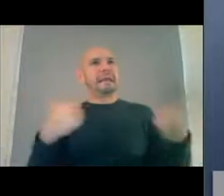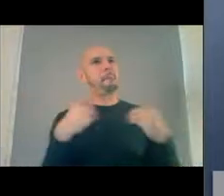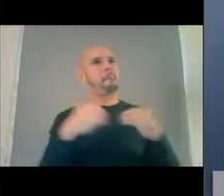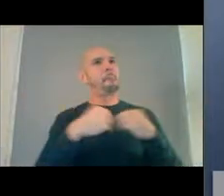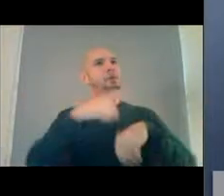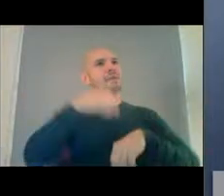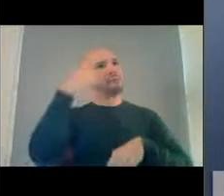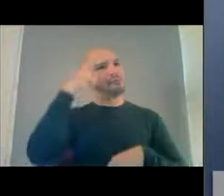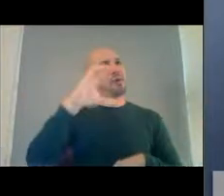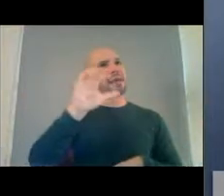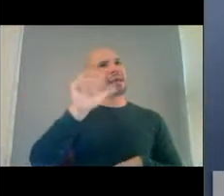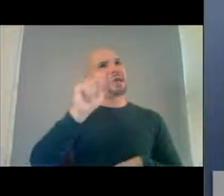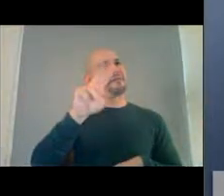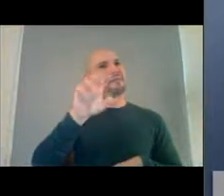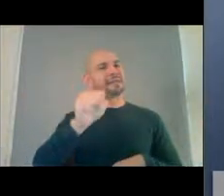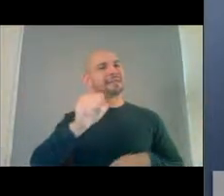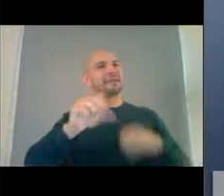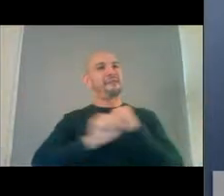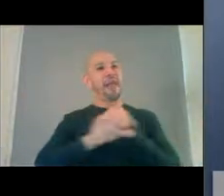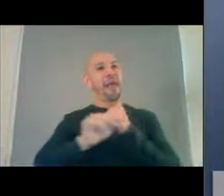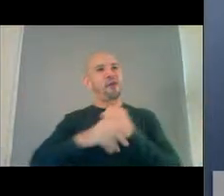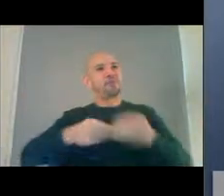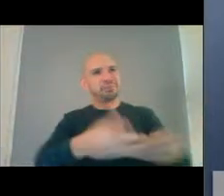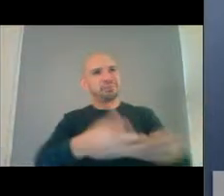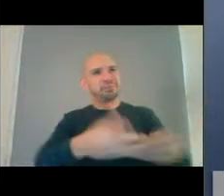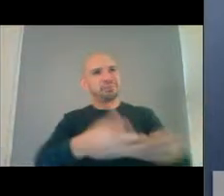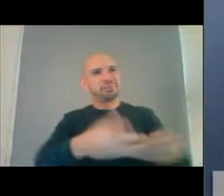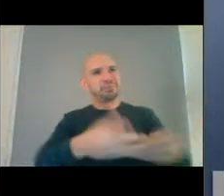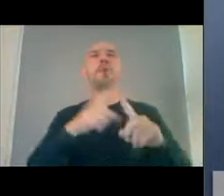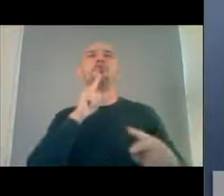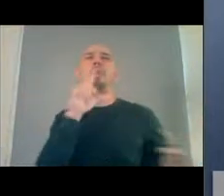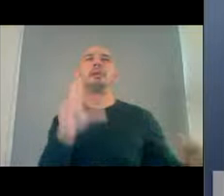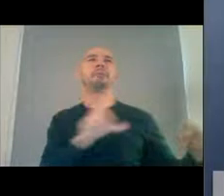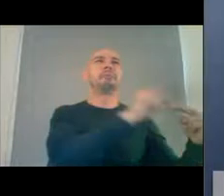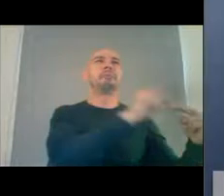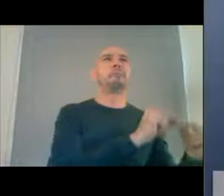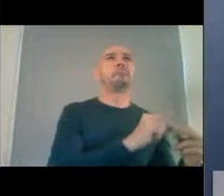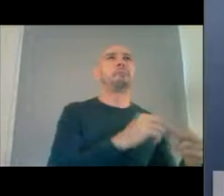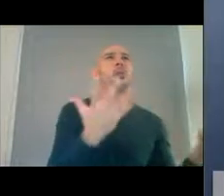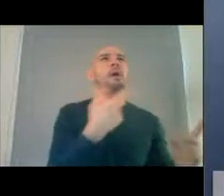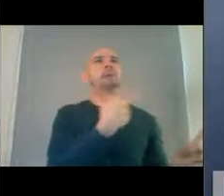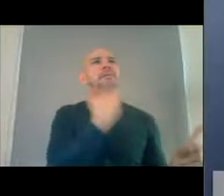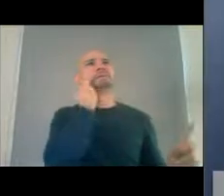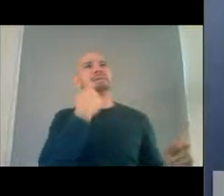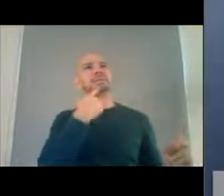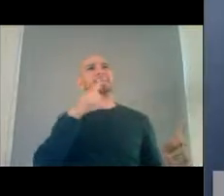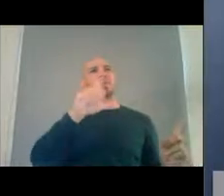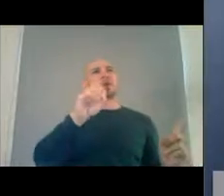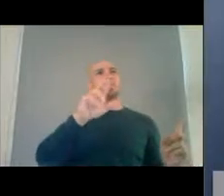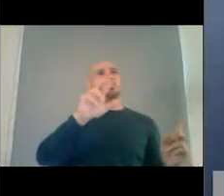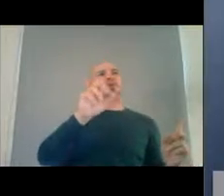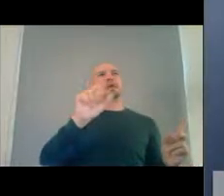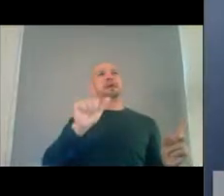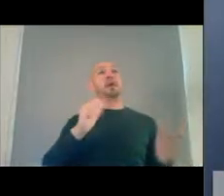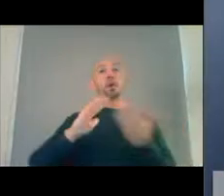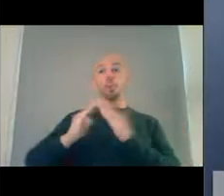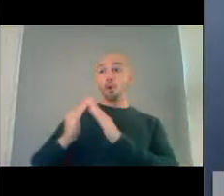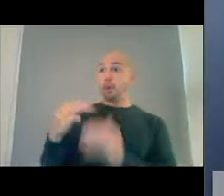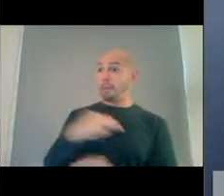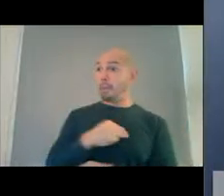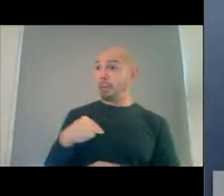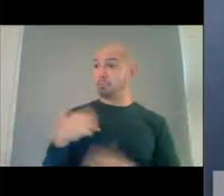said um but yeah just kind of piggybacking on what lodena mentioned from the community members